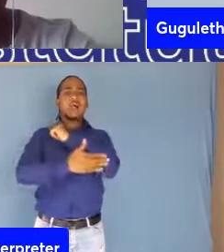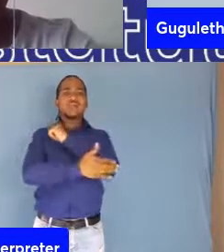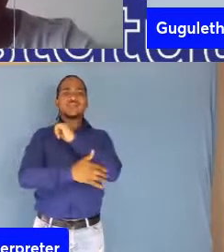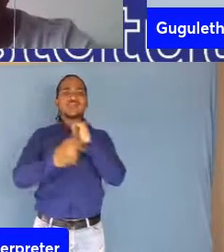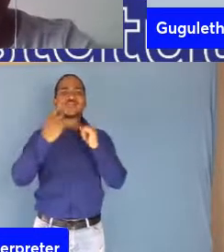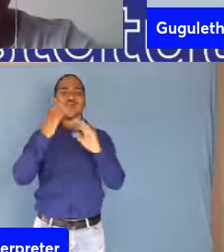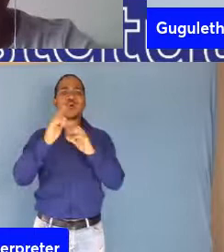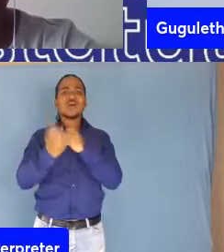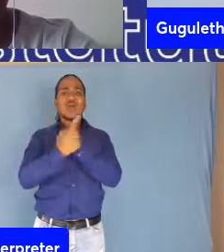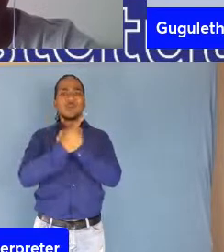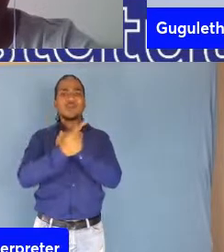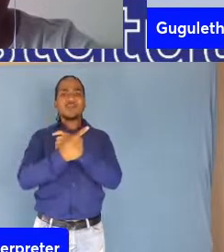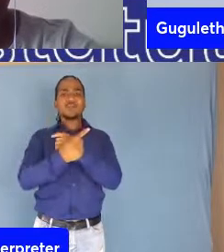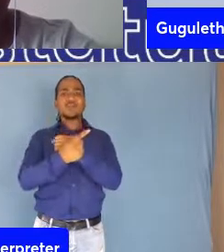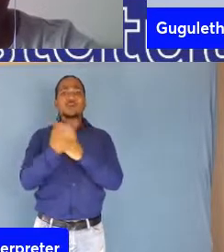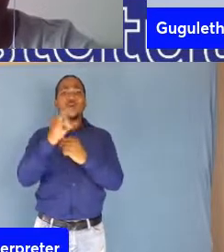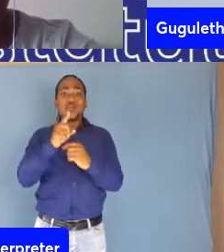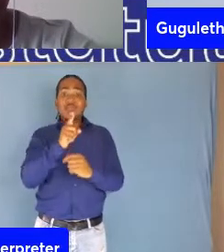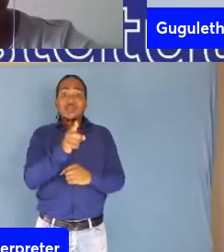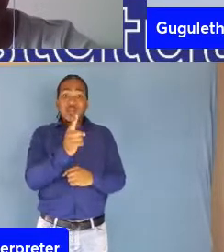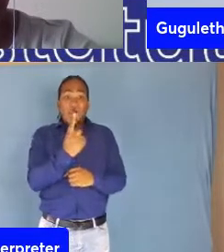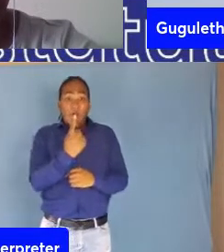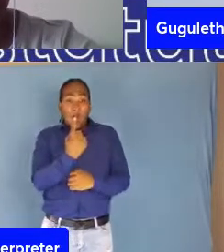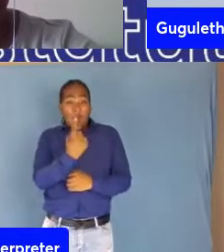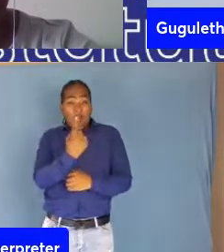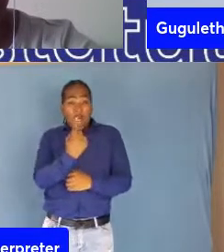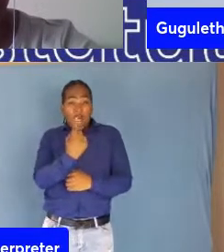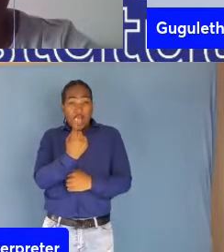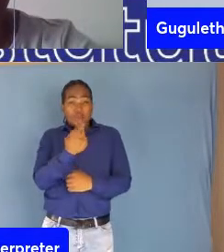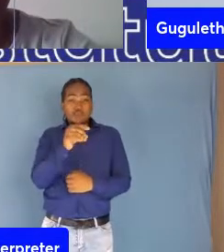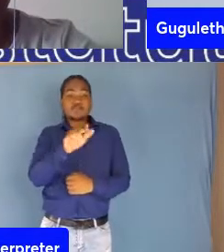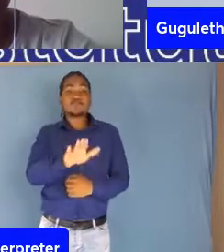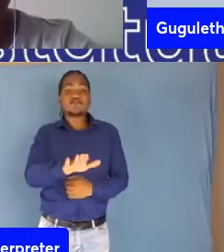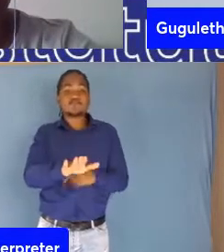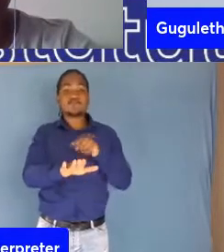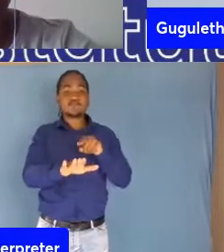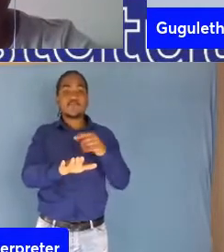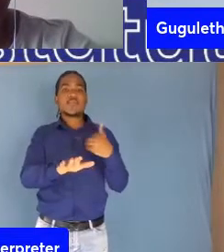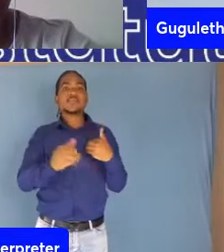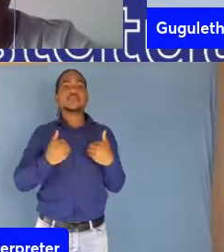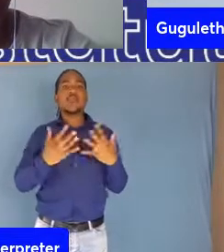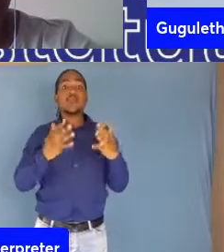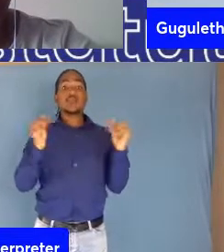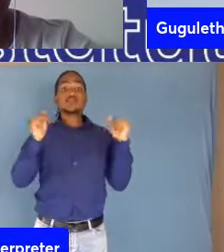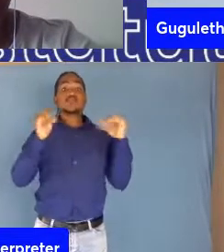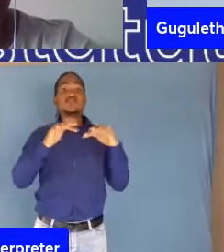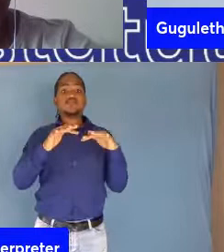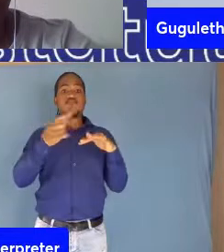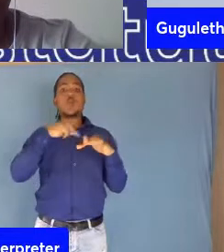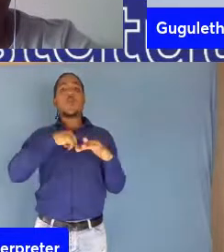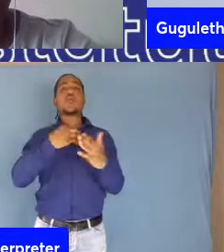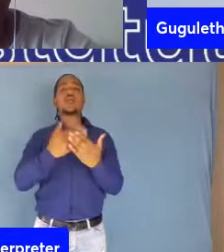is one way of starting this webinar, and we can pass it